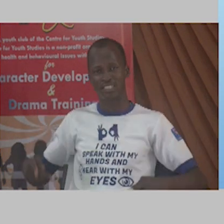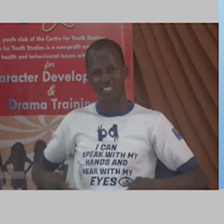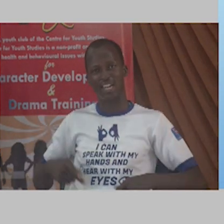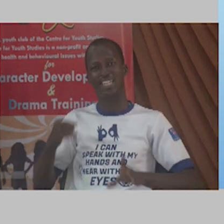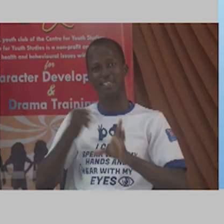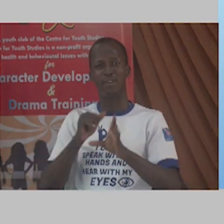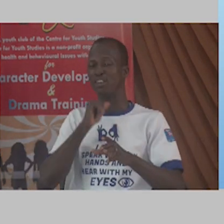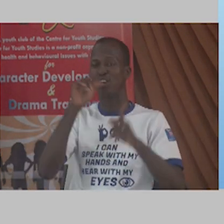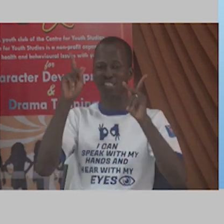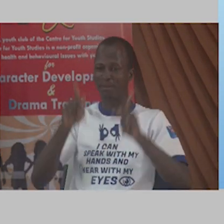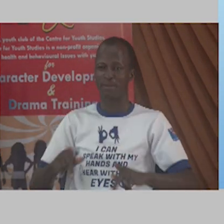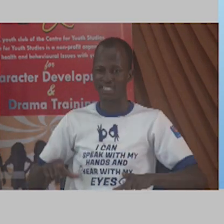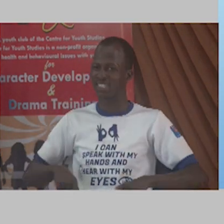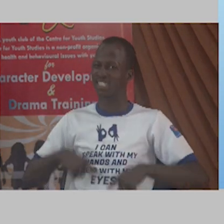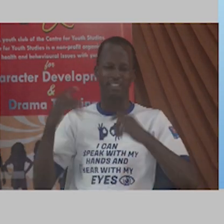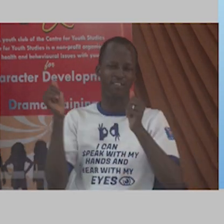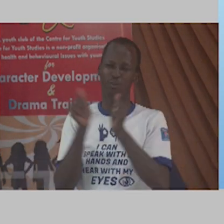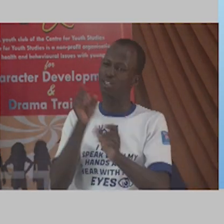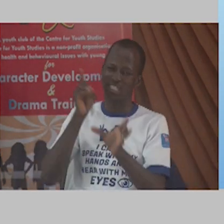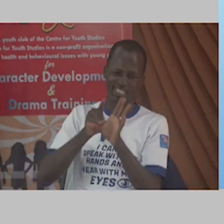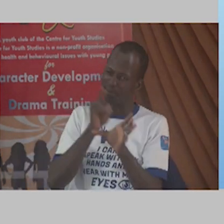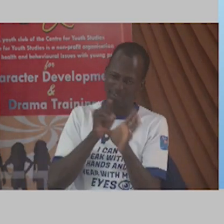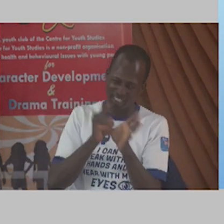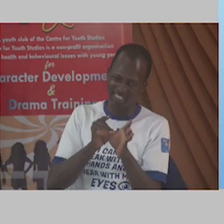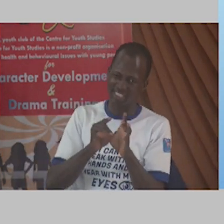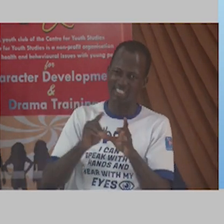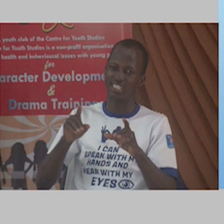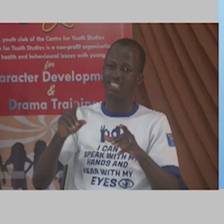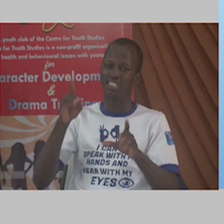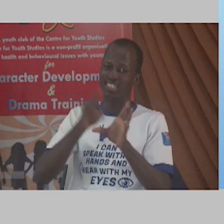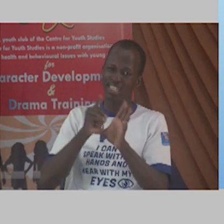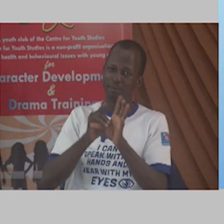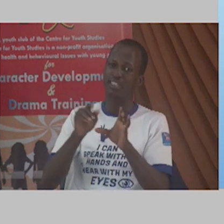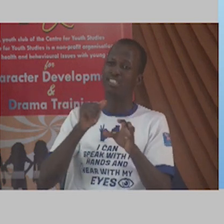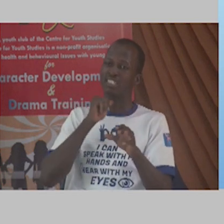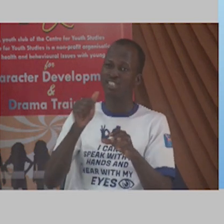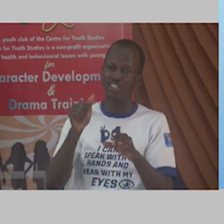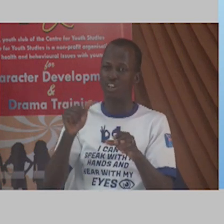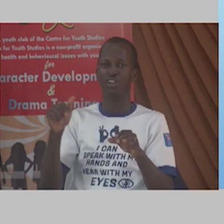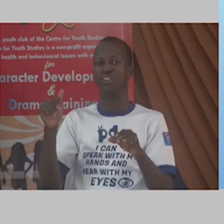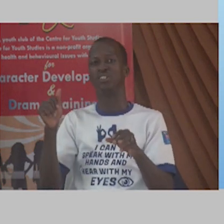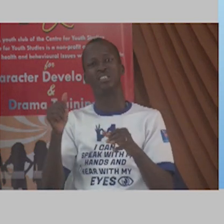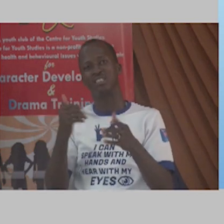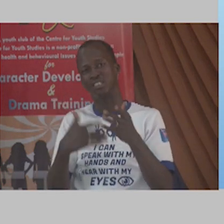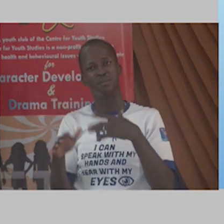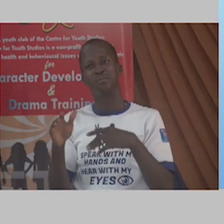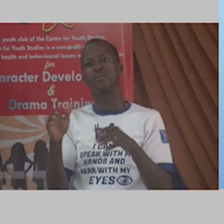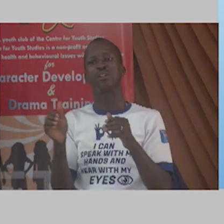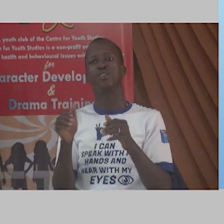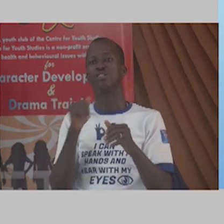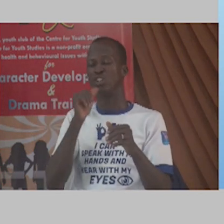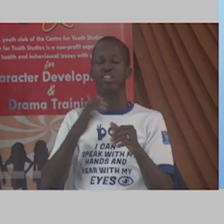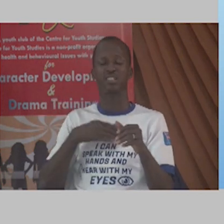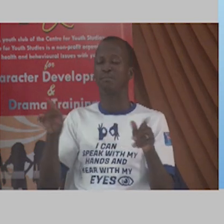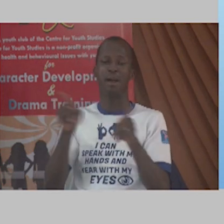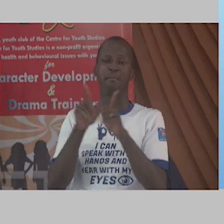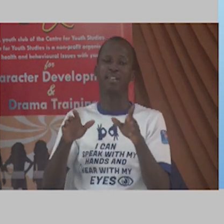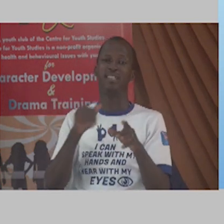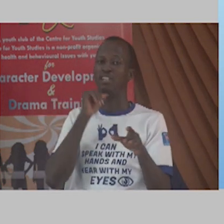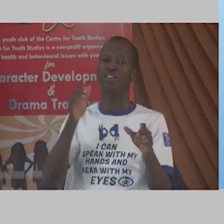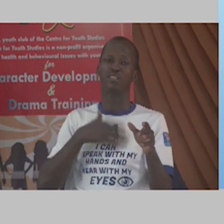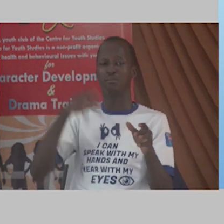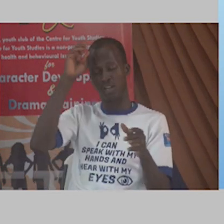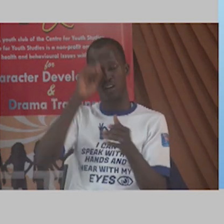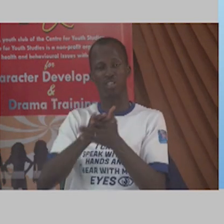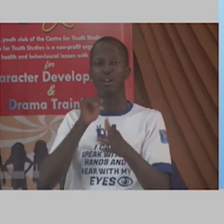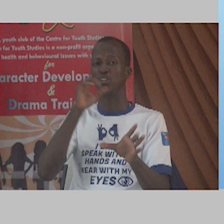a person living with a disability. Disability is not my flatmate, it's not my spouse, it's not a disease